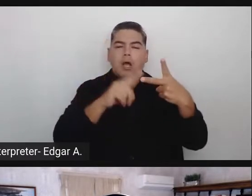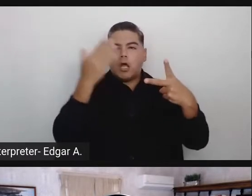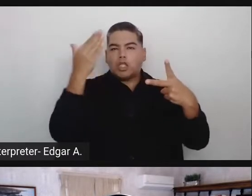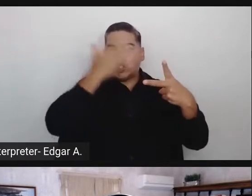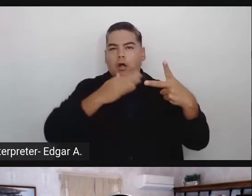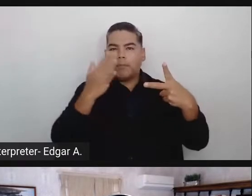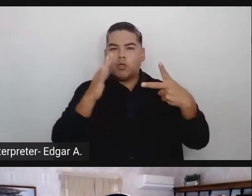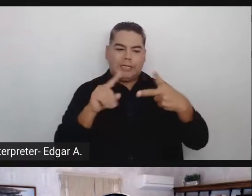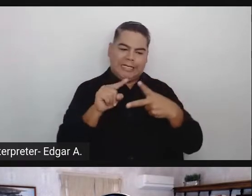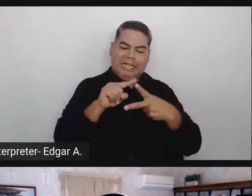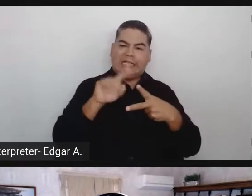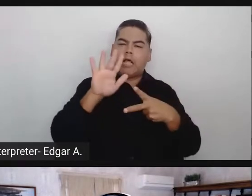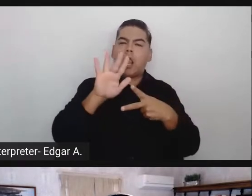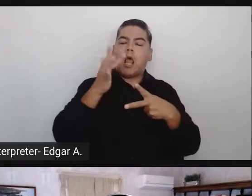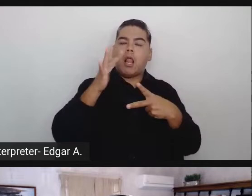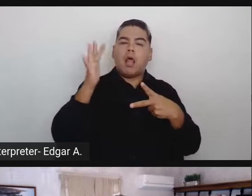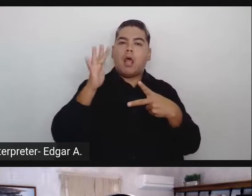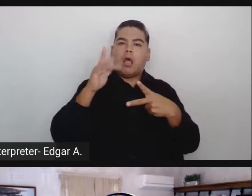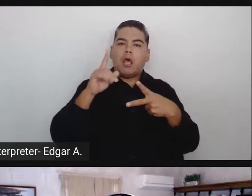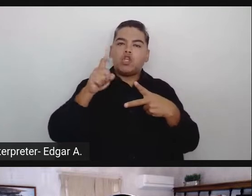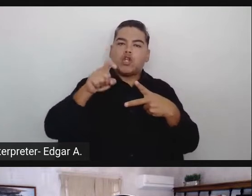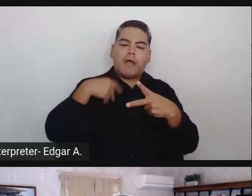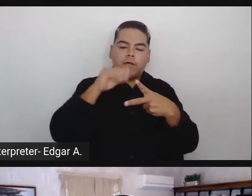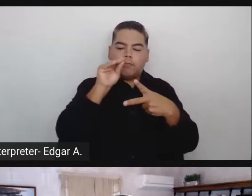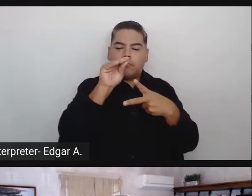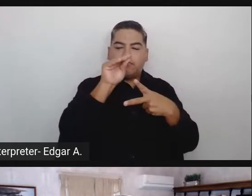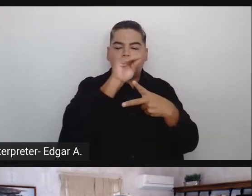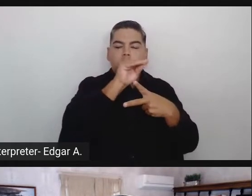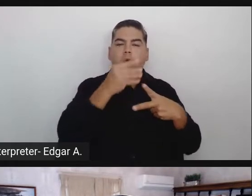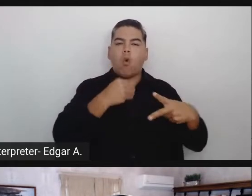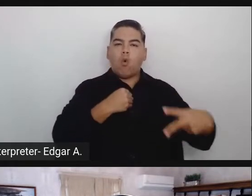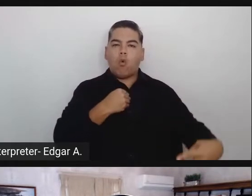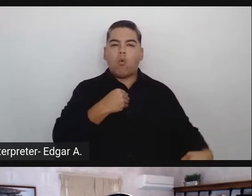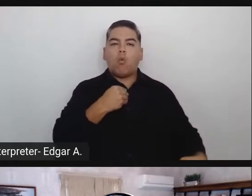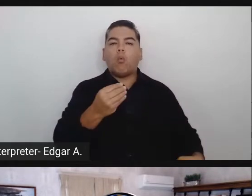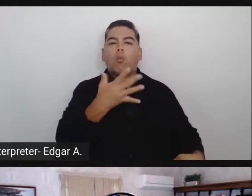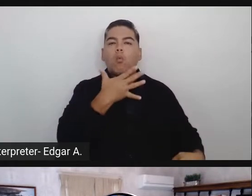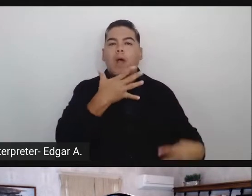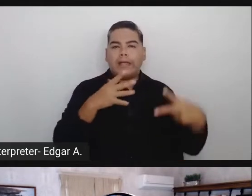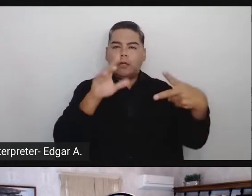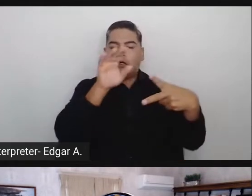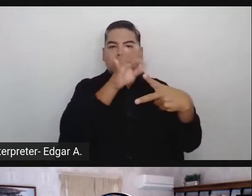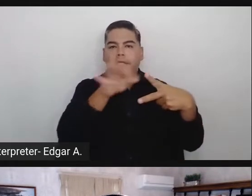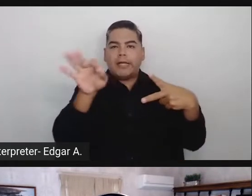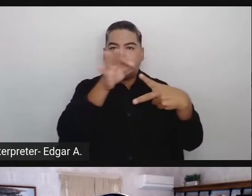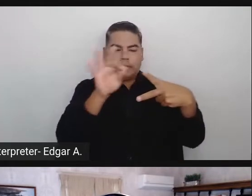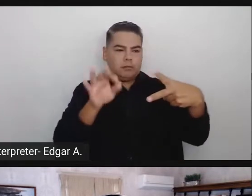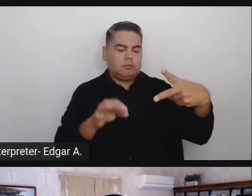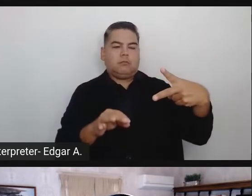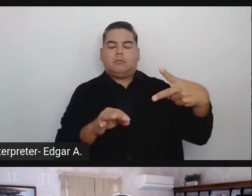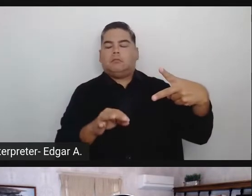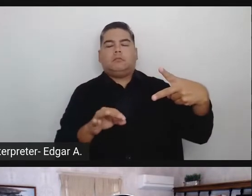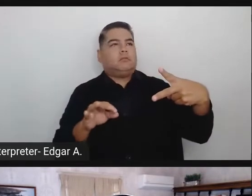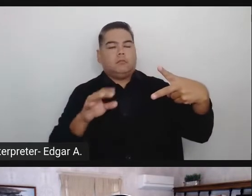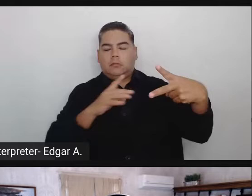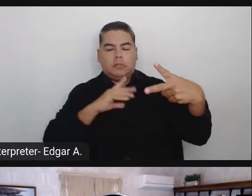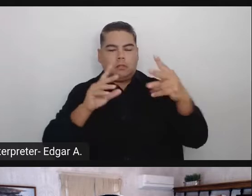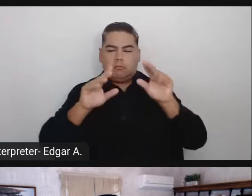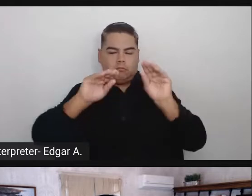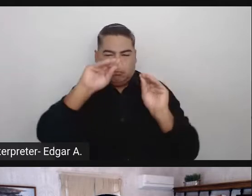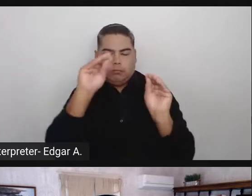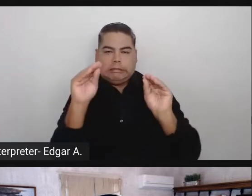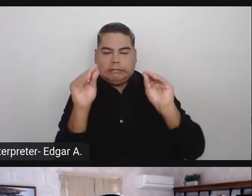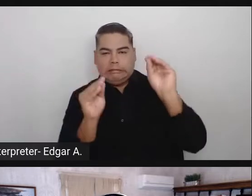blues were intended to have white button text over them, and they just never were going to get anywhere close to hitting that contrast